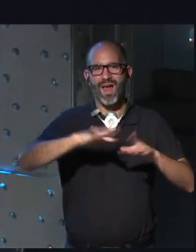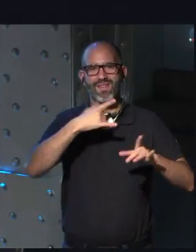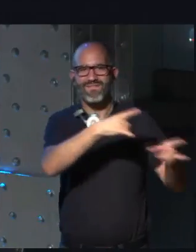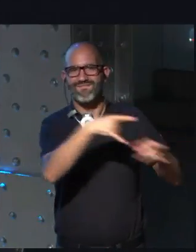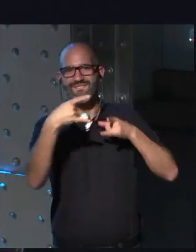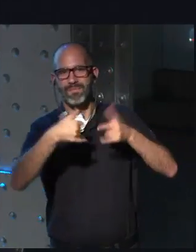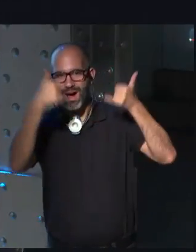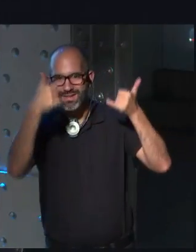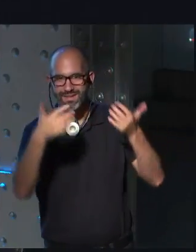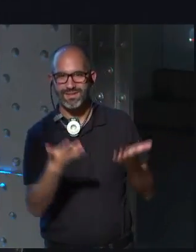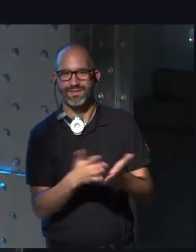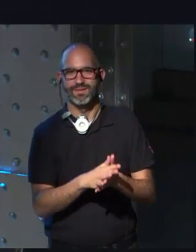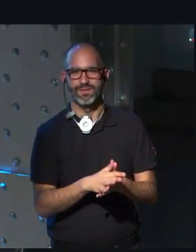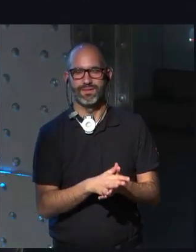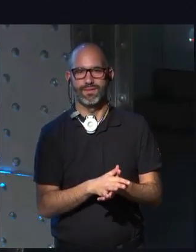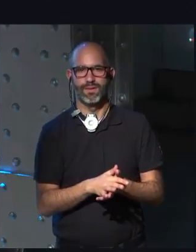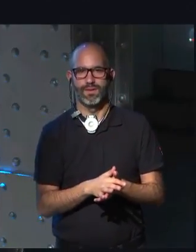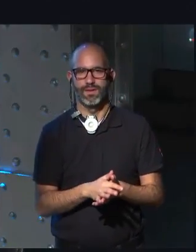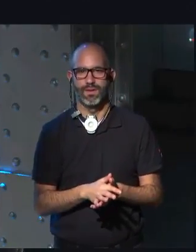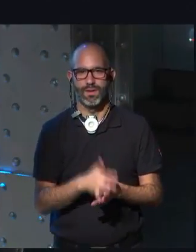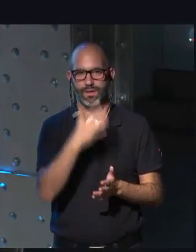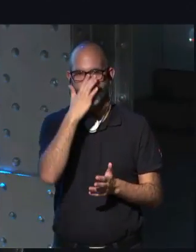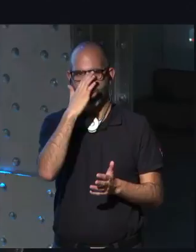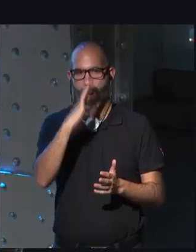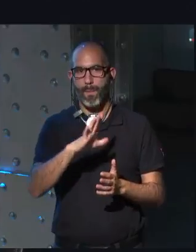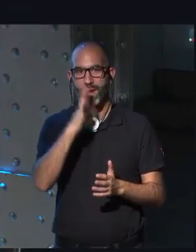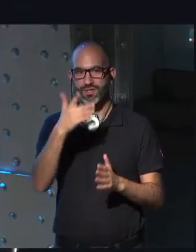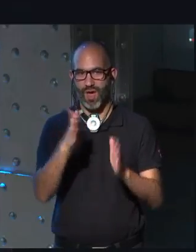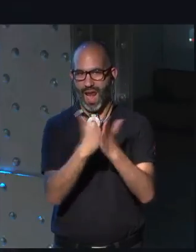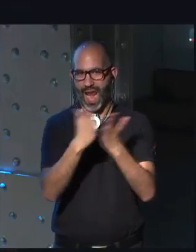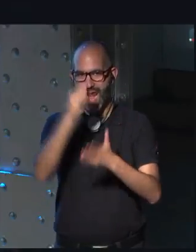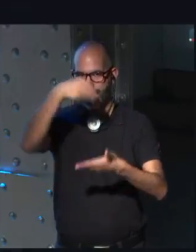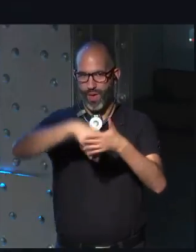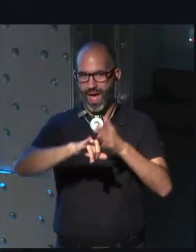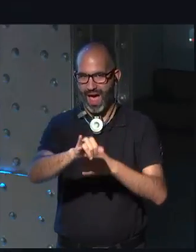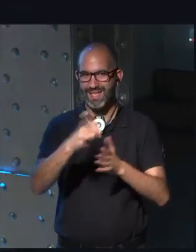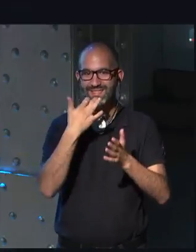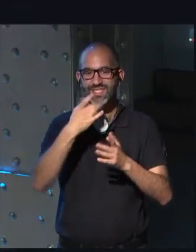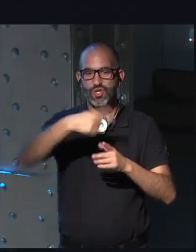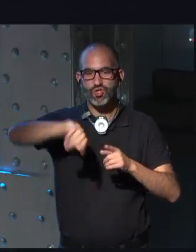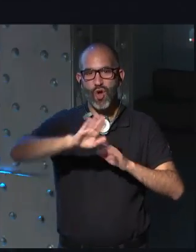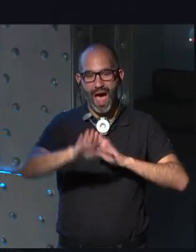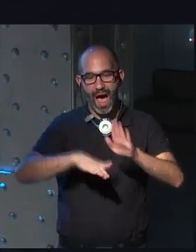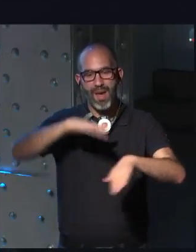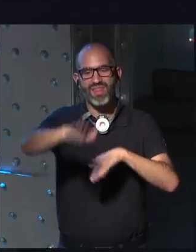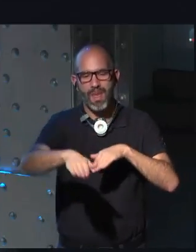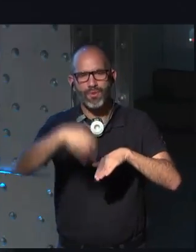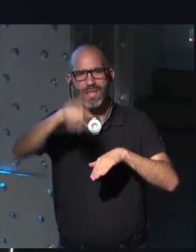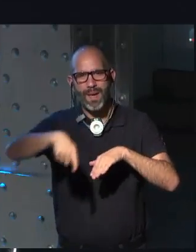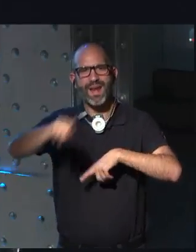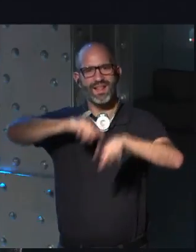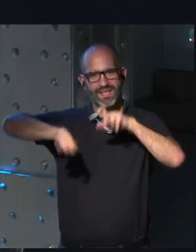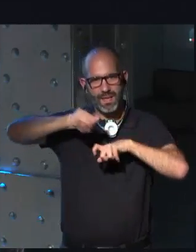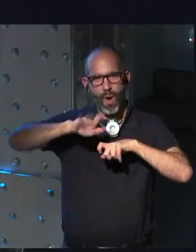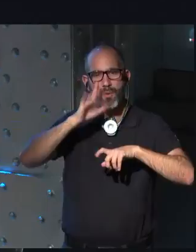where in moving forward, we're actually also taking steps backward, but we as a society decided that the steps forward were worth